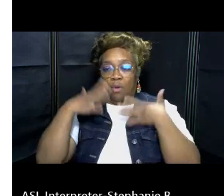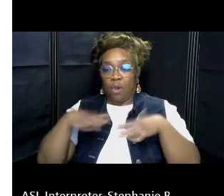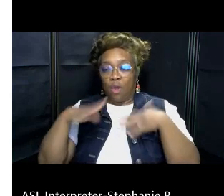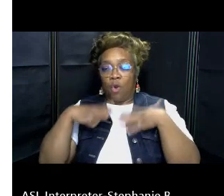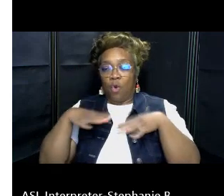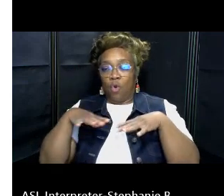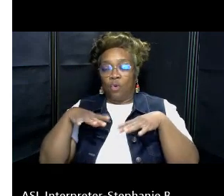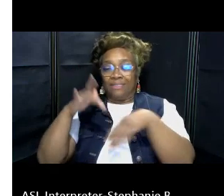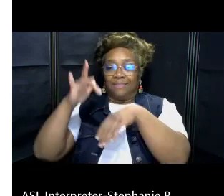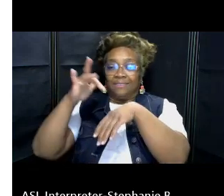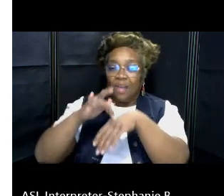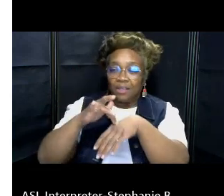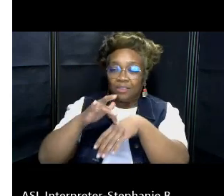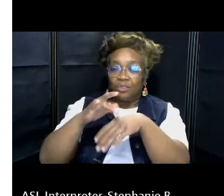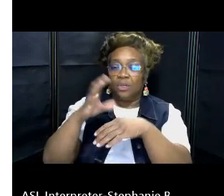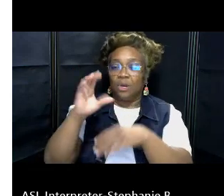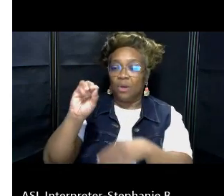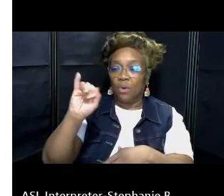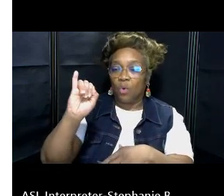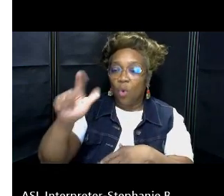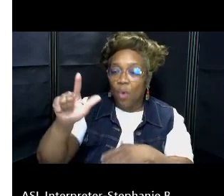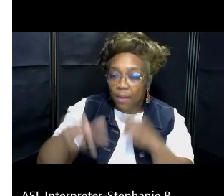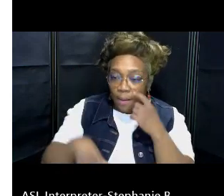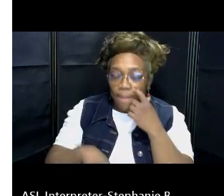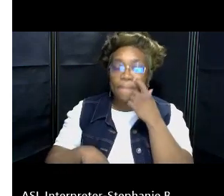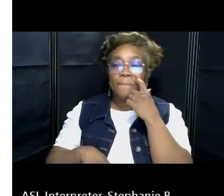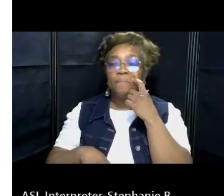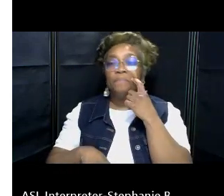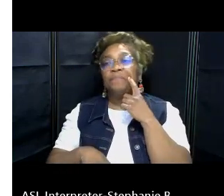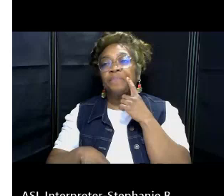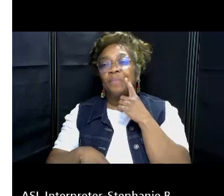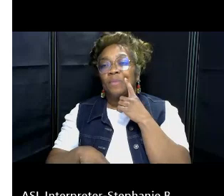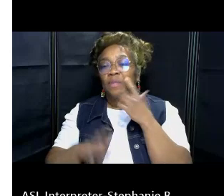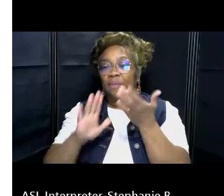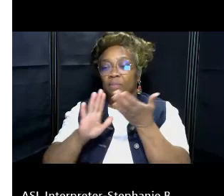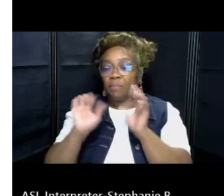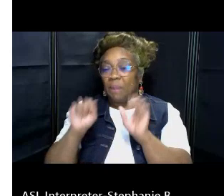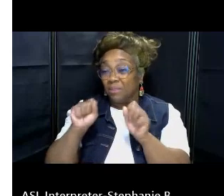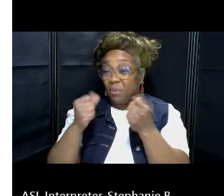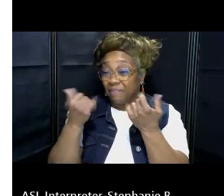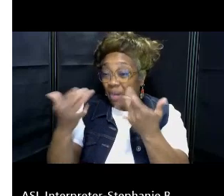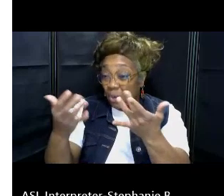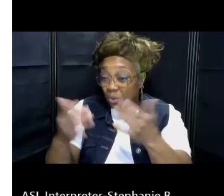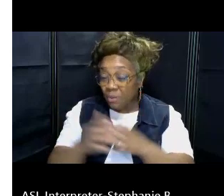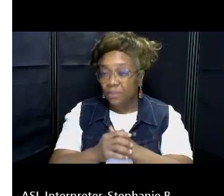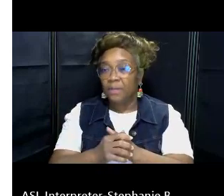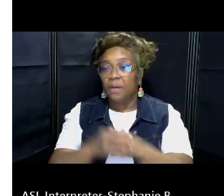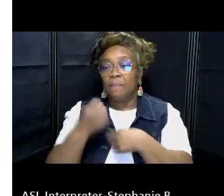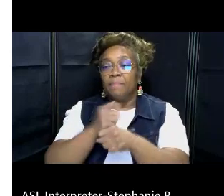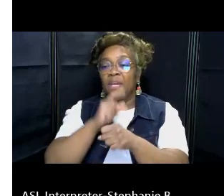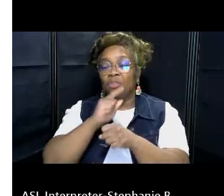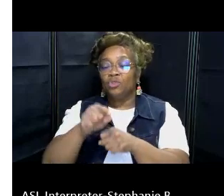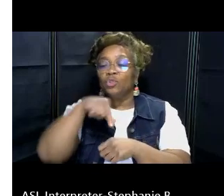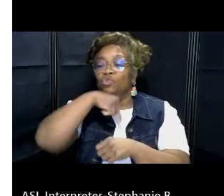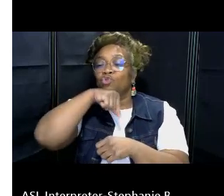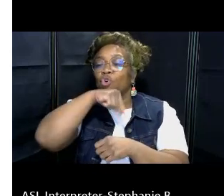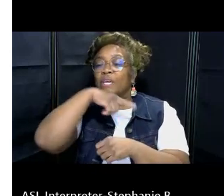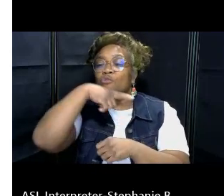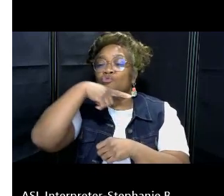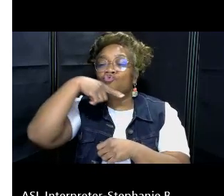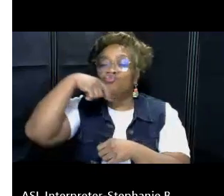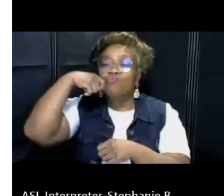like that. Additionally, you want to make sure that that turkey, as you stated, is dry and it's thawed